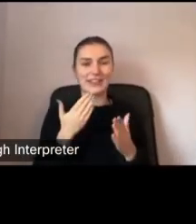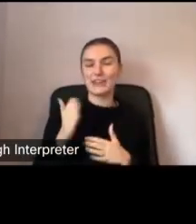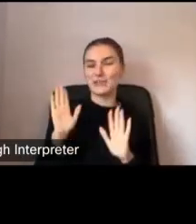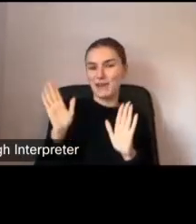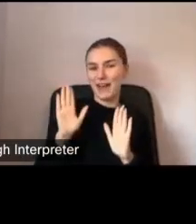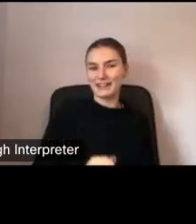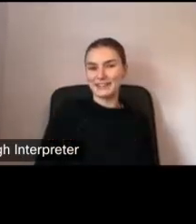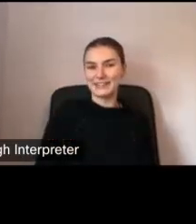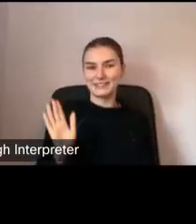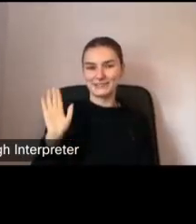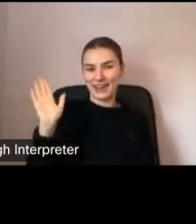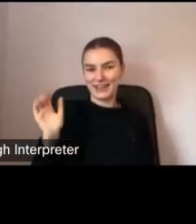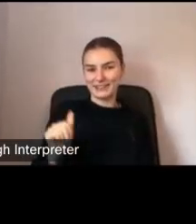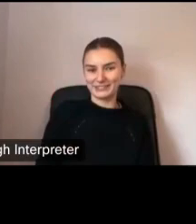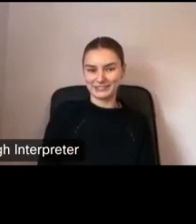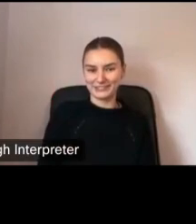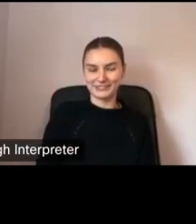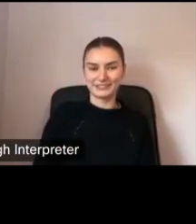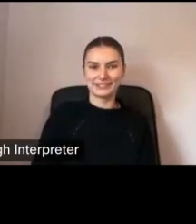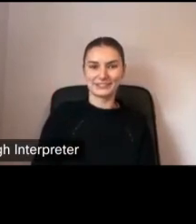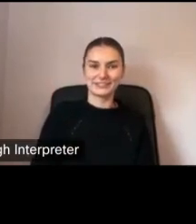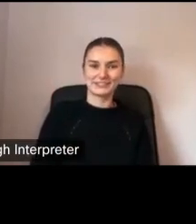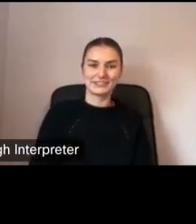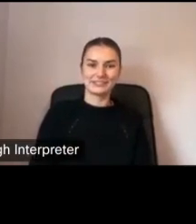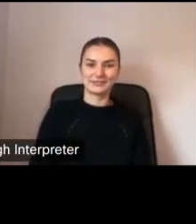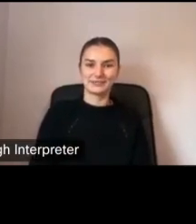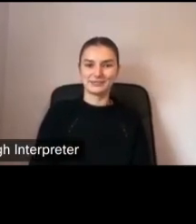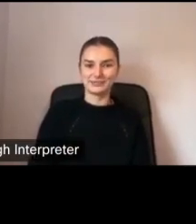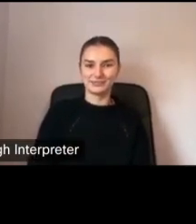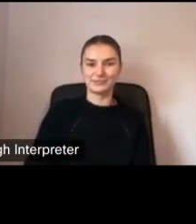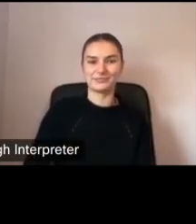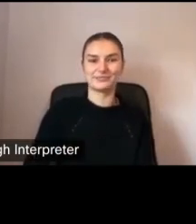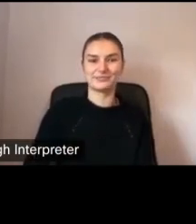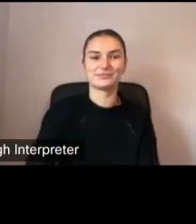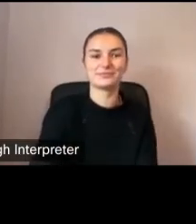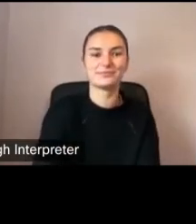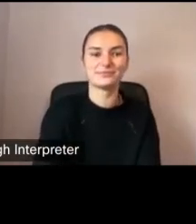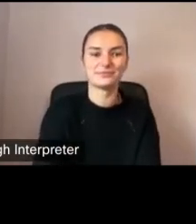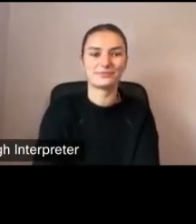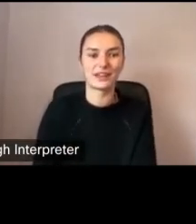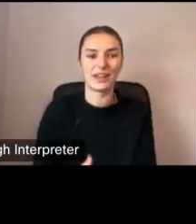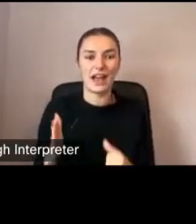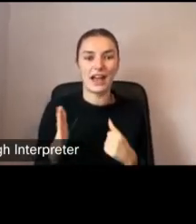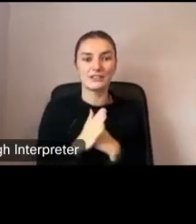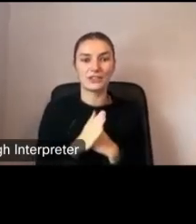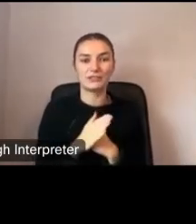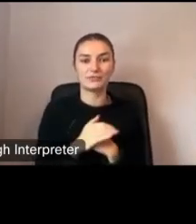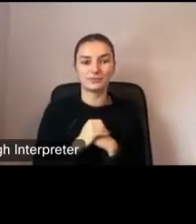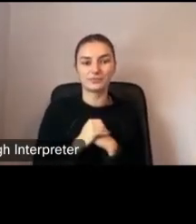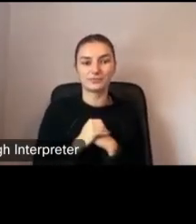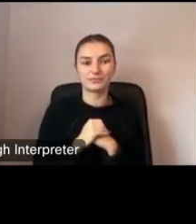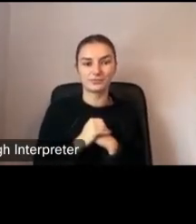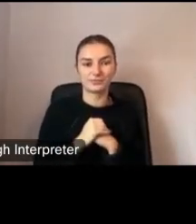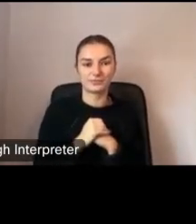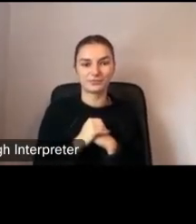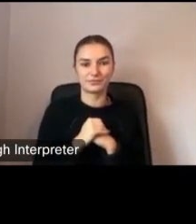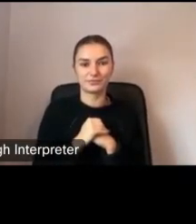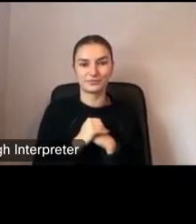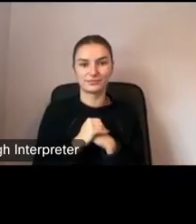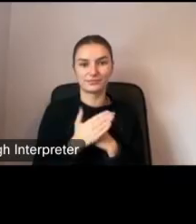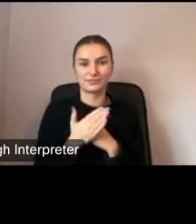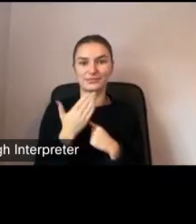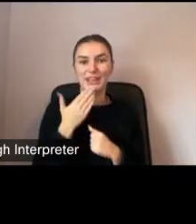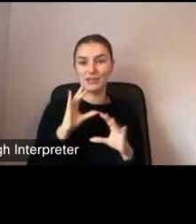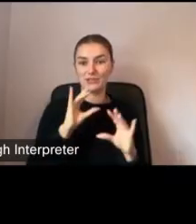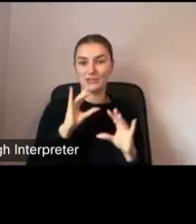rest of the day. Okay, see you then. Take care. Bye. Bye. And for everyone's, thanks we'll for all send the on translation. those. Sorry, thanks for the